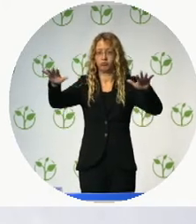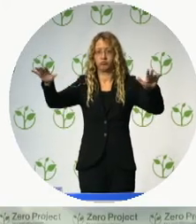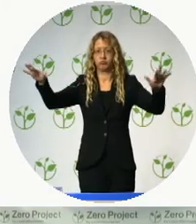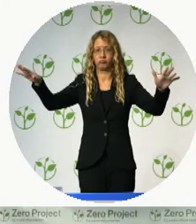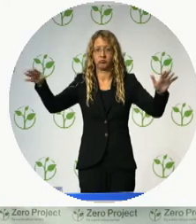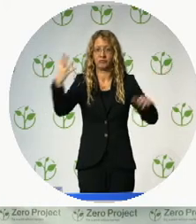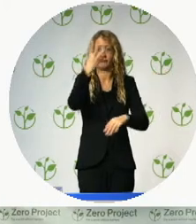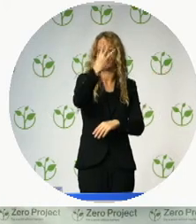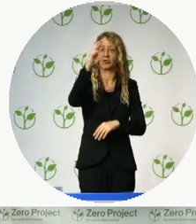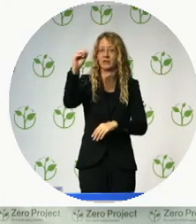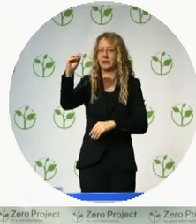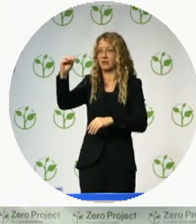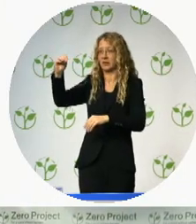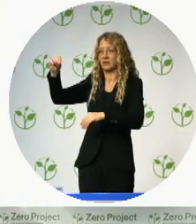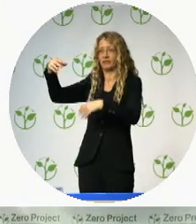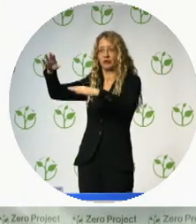Hungary.